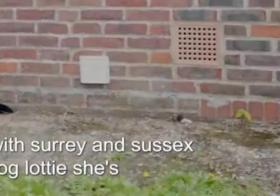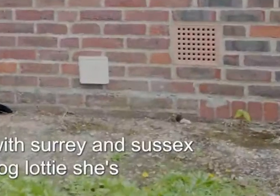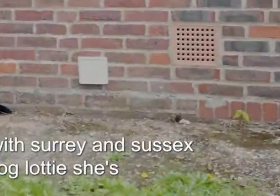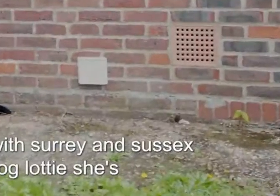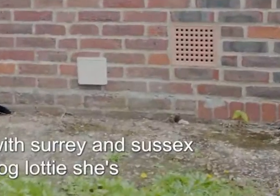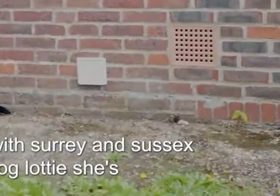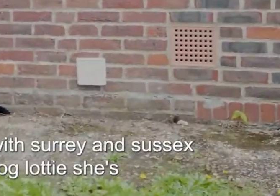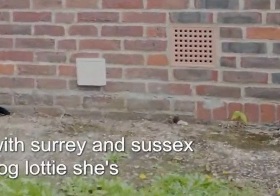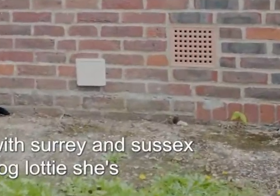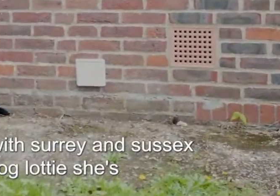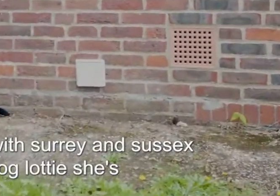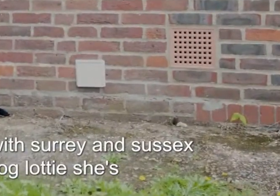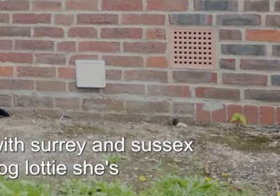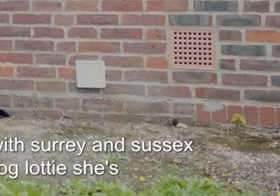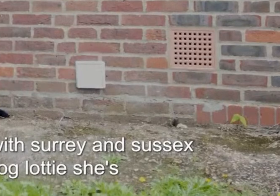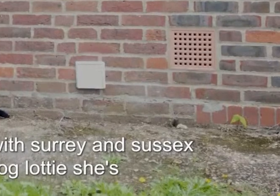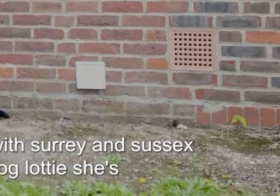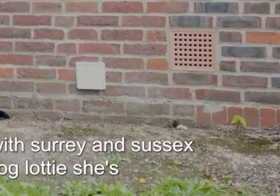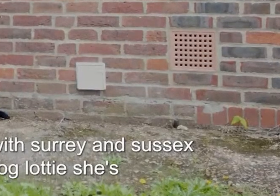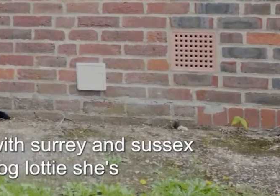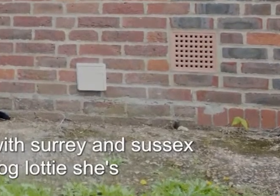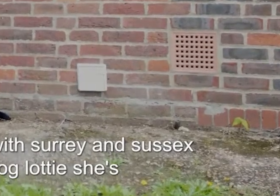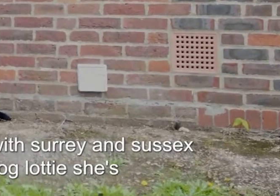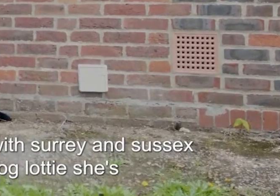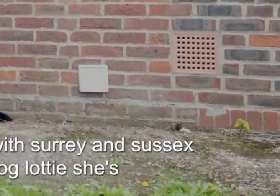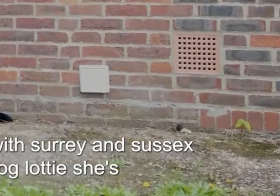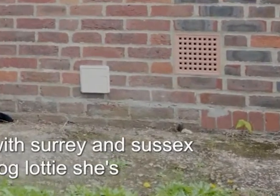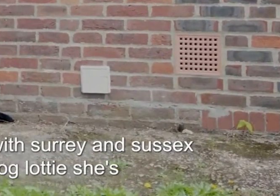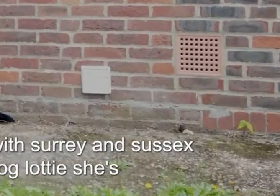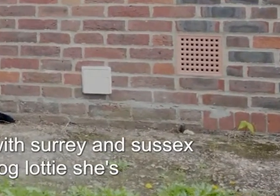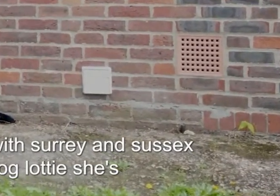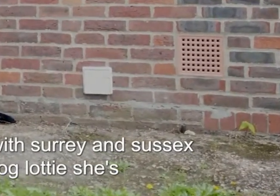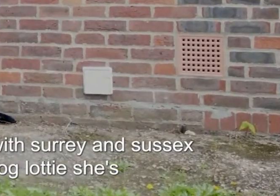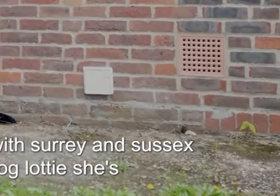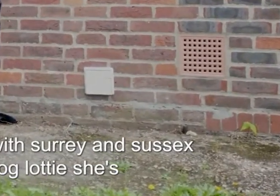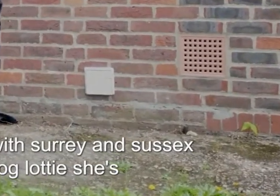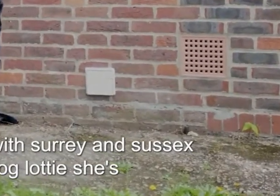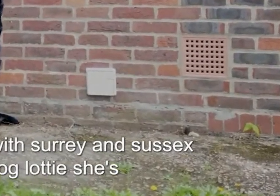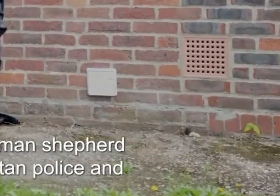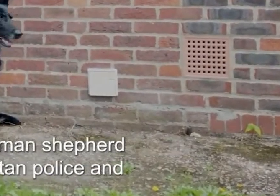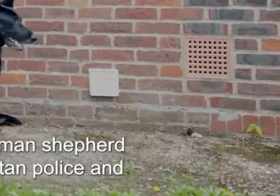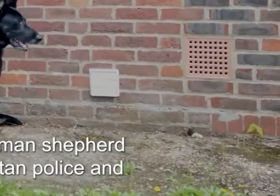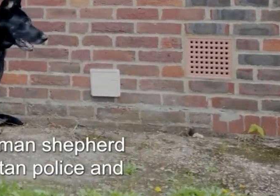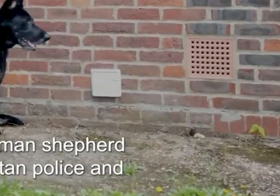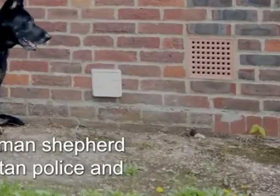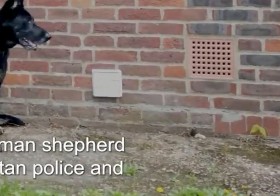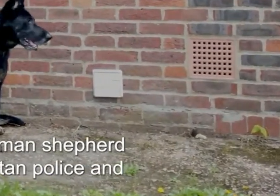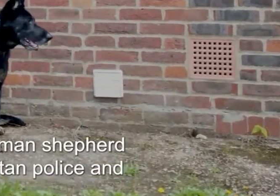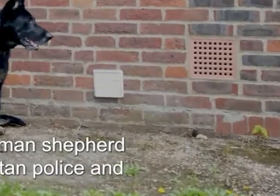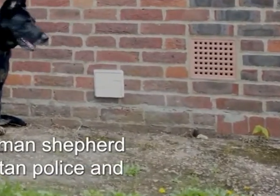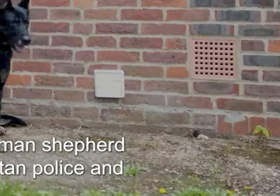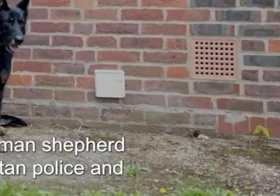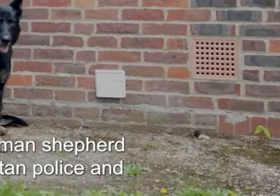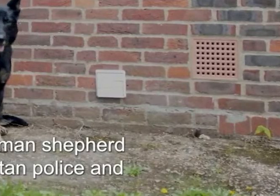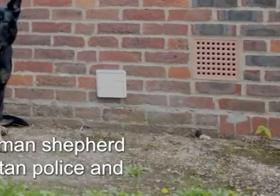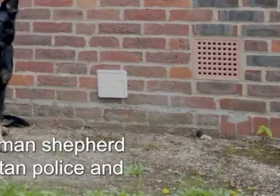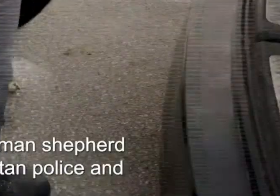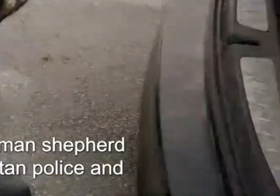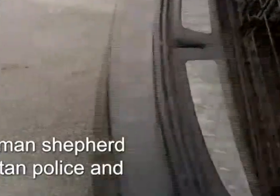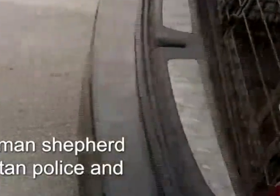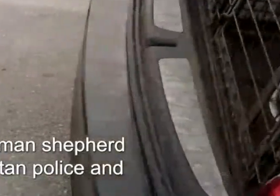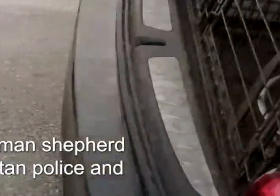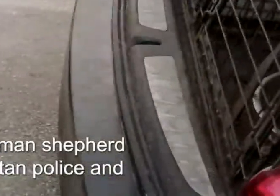Hi, my name's Sergeant Mike Barnes, the Surrey and Sussex Police Dog Unit. This is Police Dog Lottie. She's a 3.5-year-old German